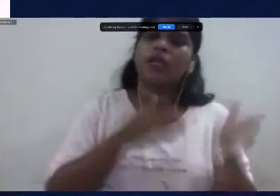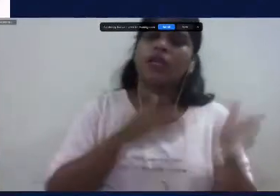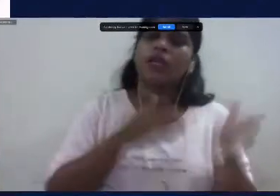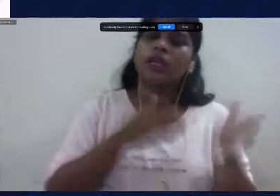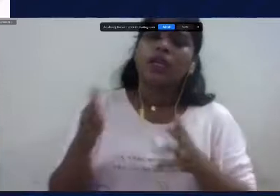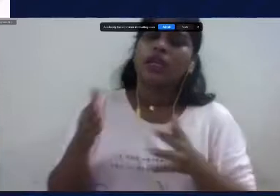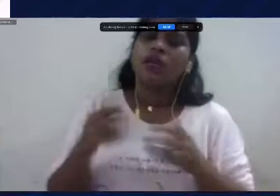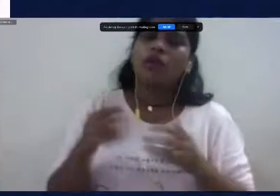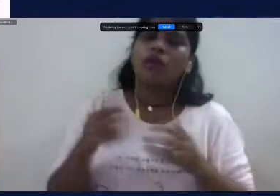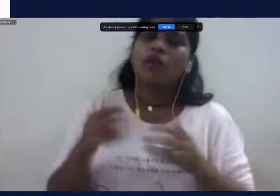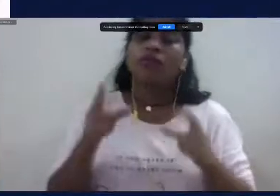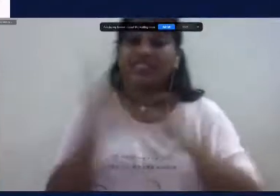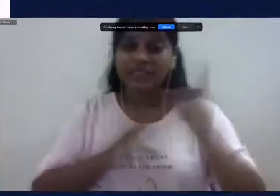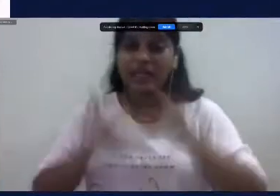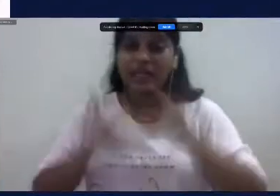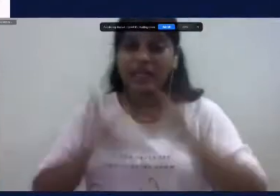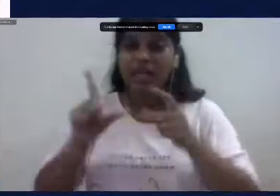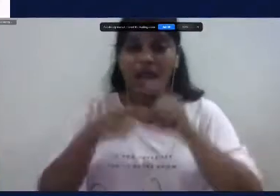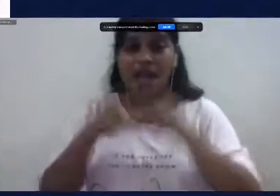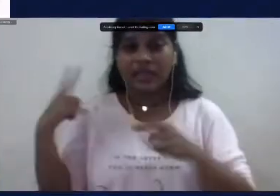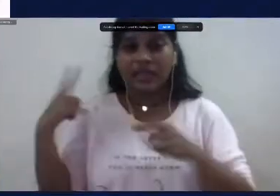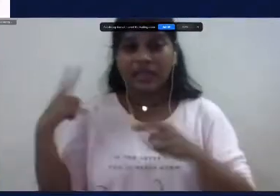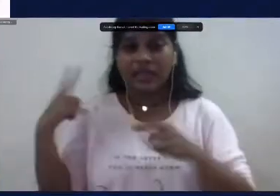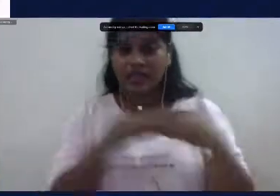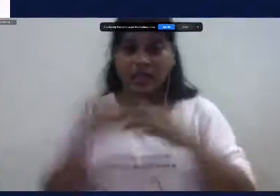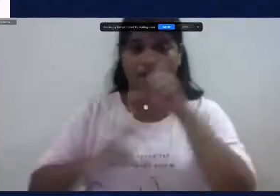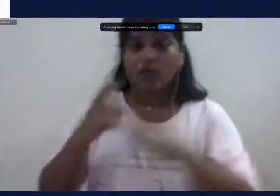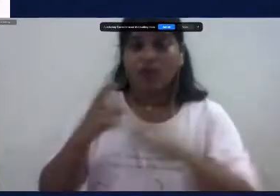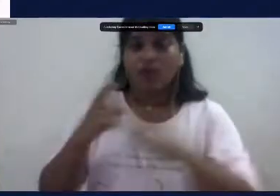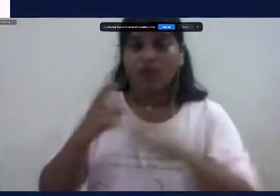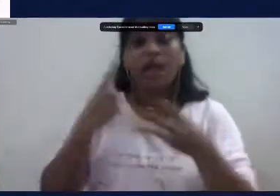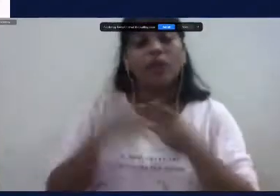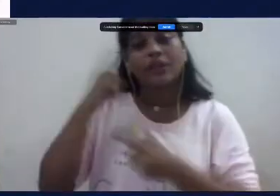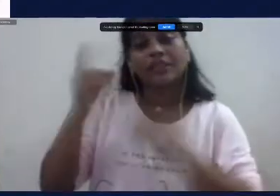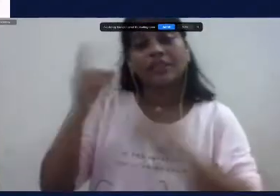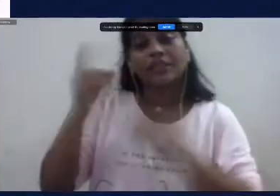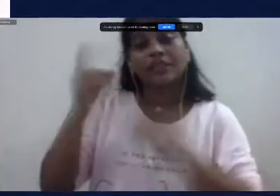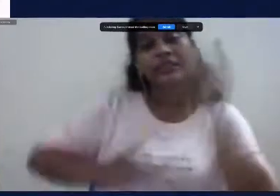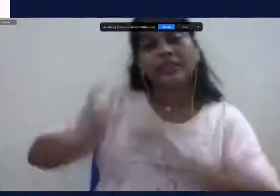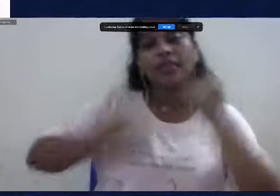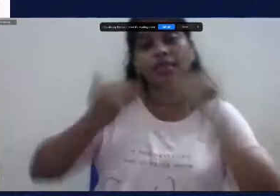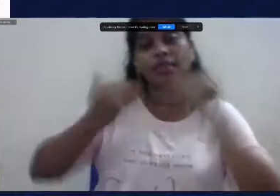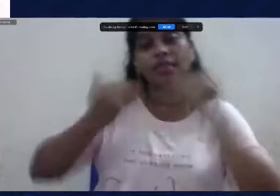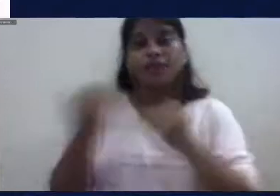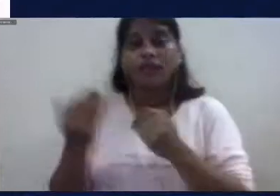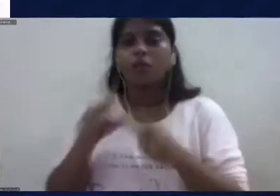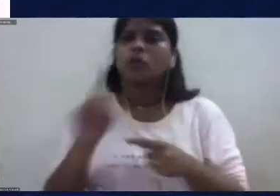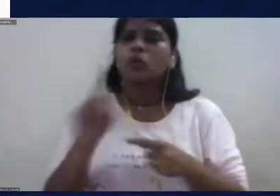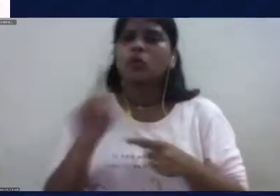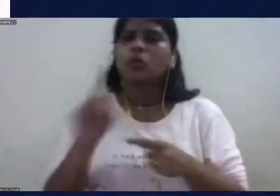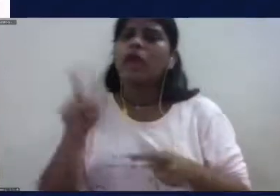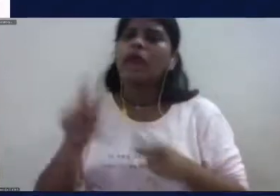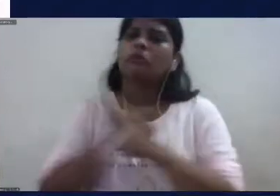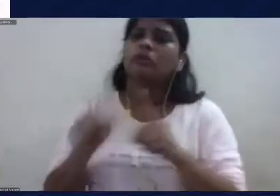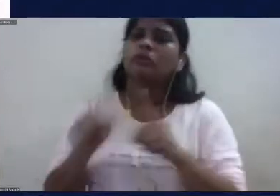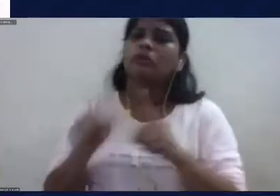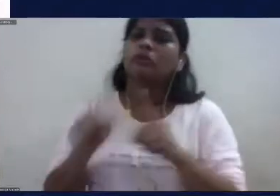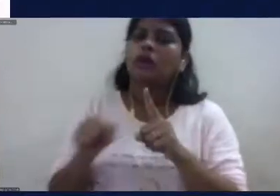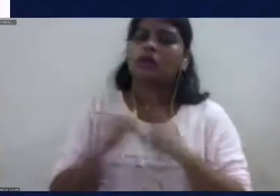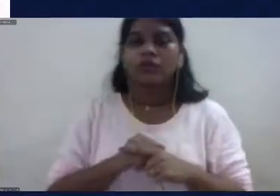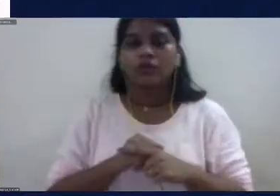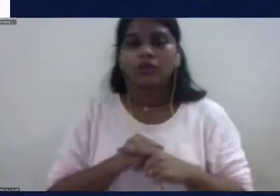that design-led companies, or those that employ design thinking, went up by 228%.